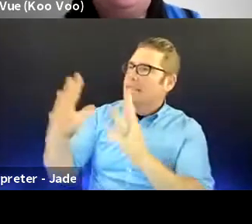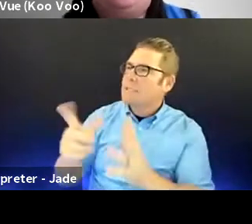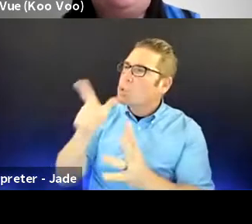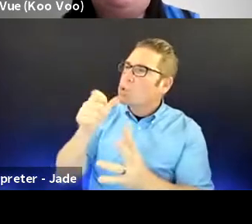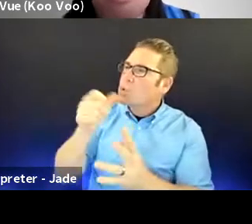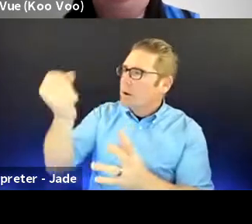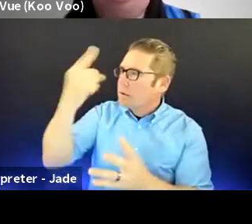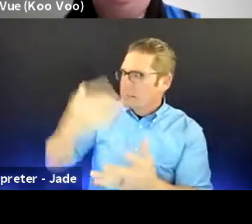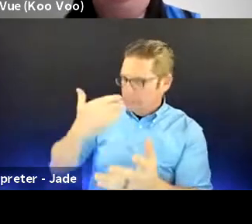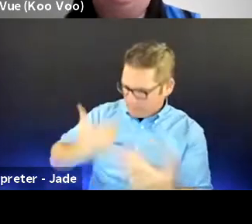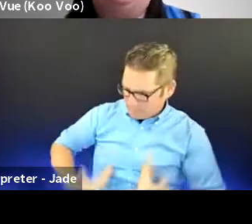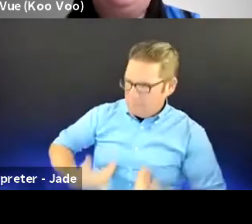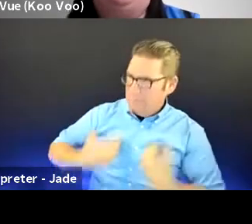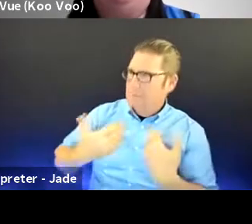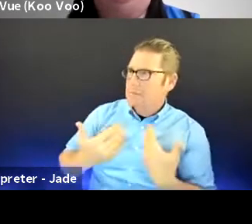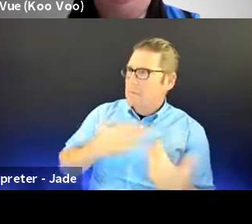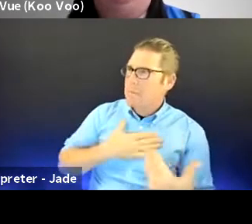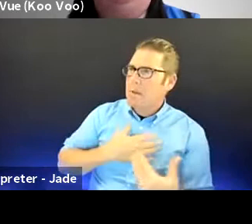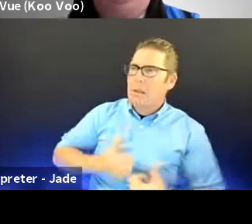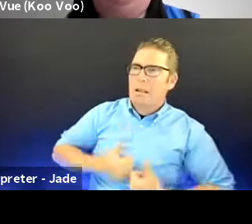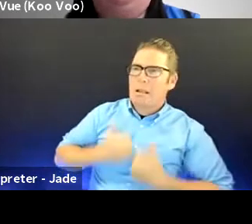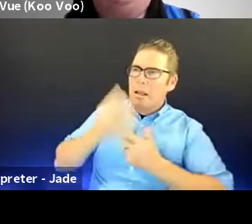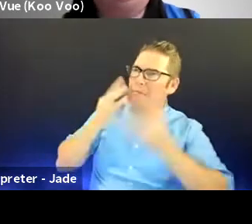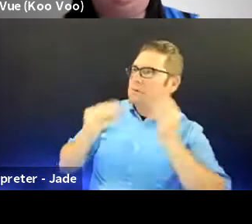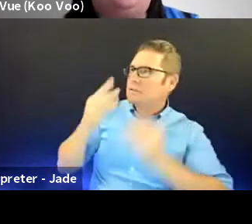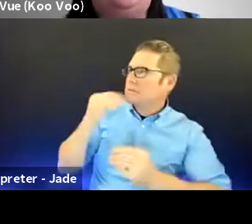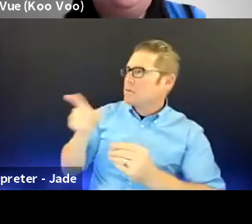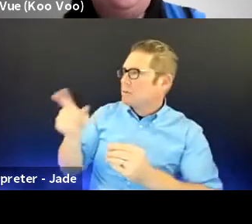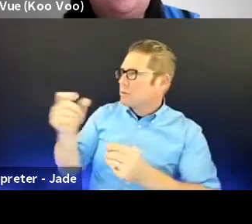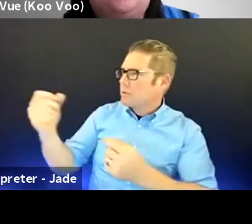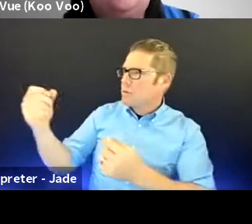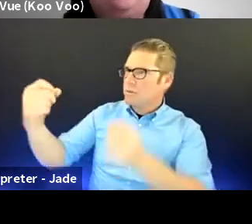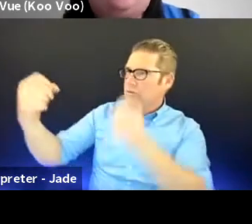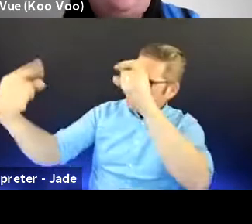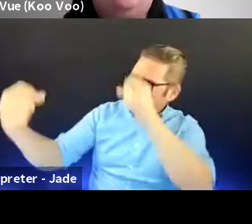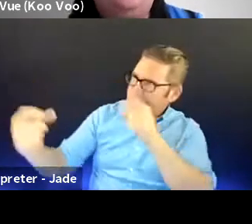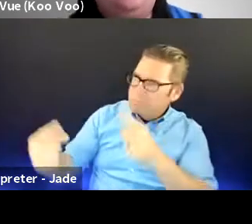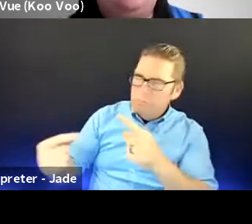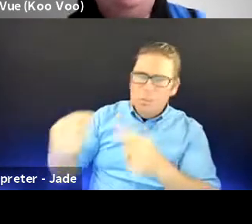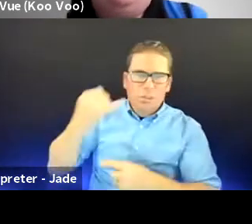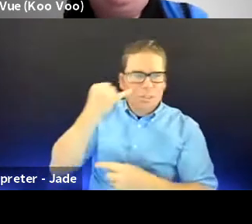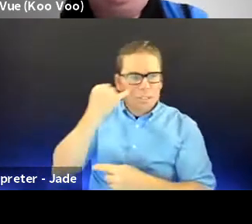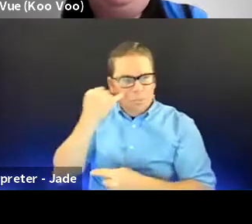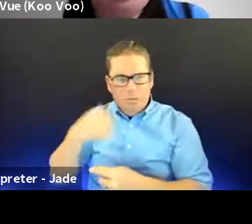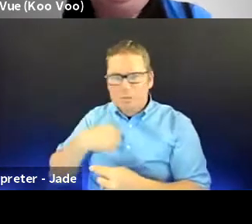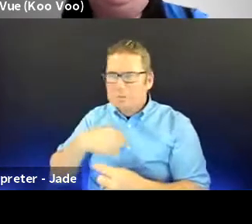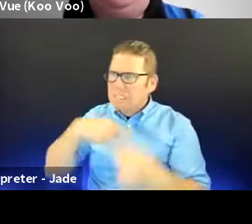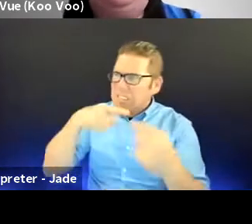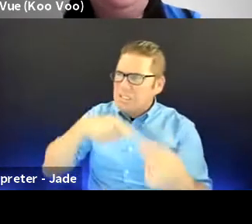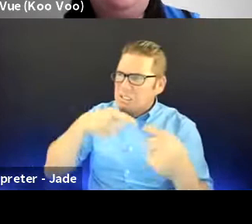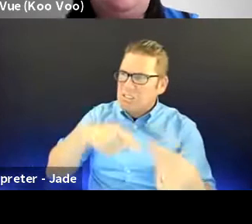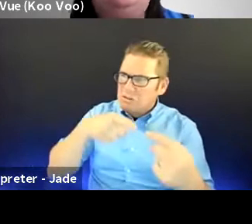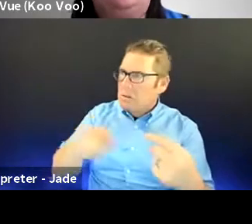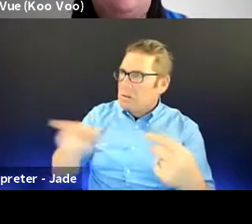experiences and can kind of, you know, identify with me on certain things. If I have trouble, anything, that they can reach out to